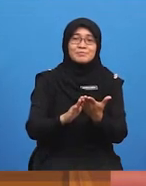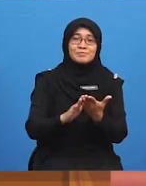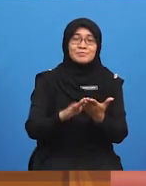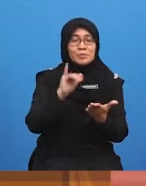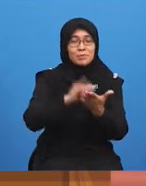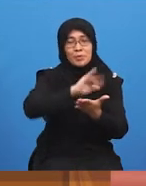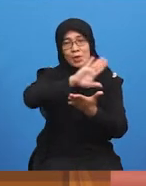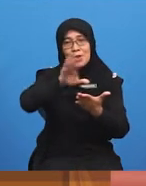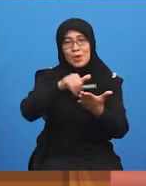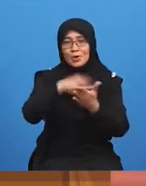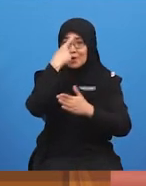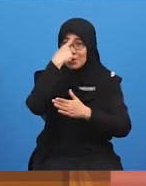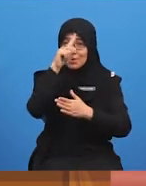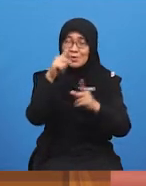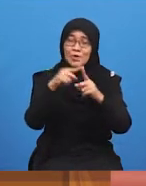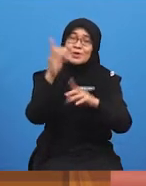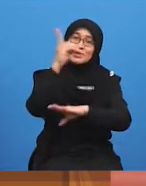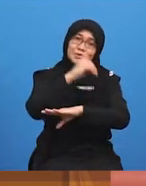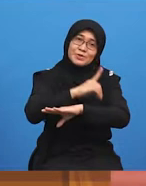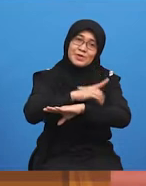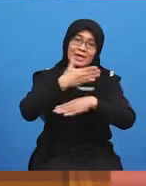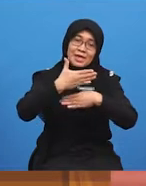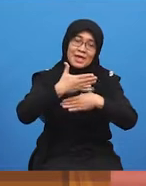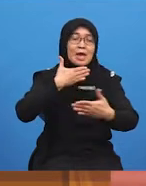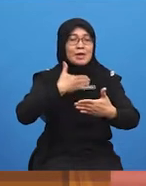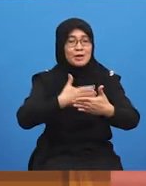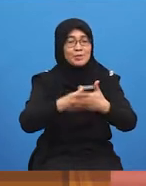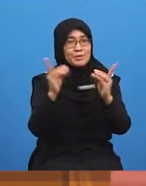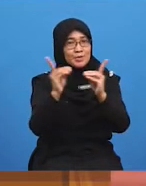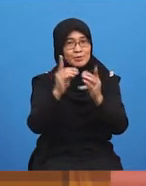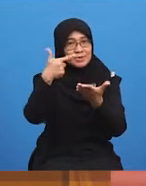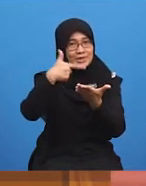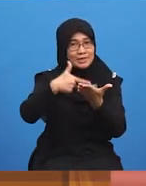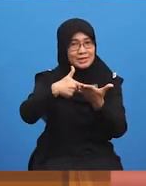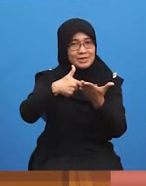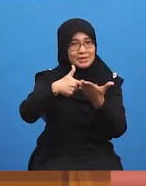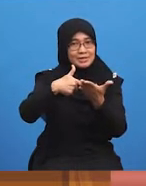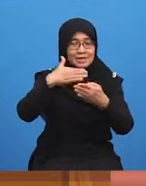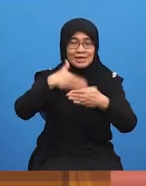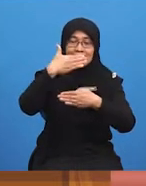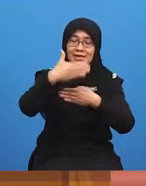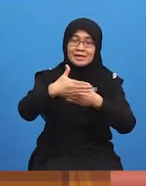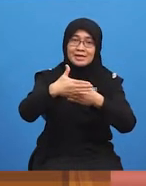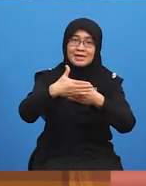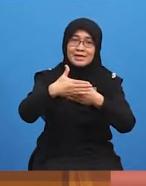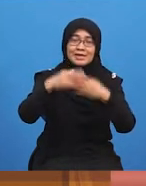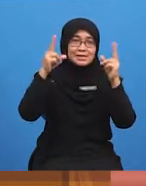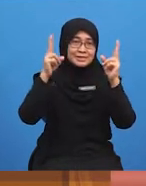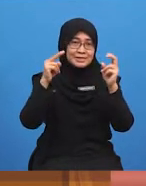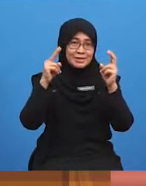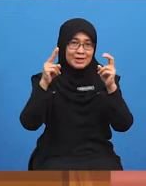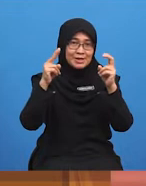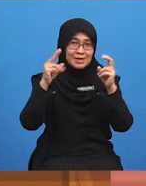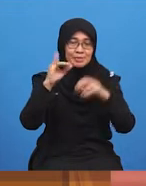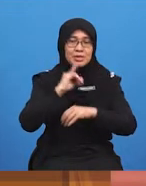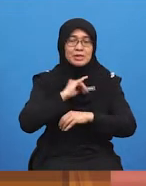today. Until we meet again in the next episode, boys and girls, I hope you had